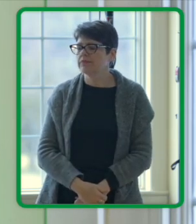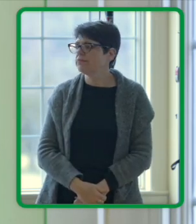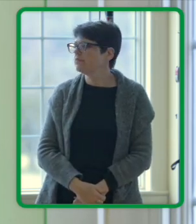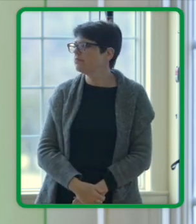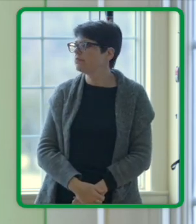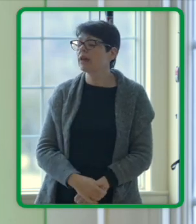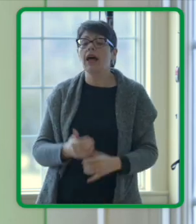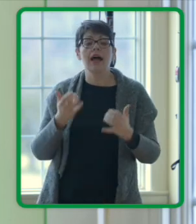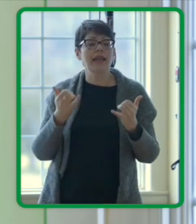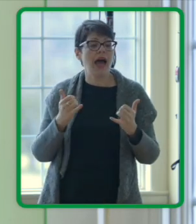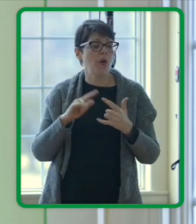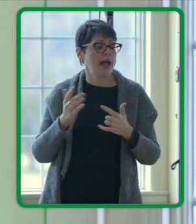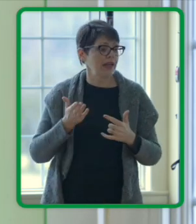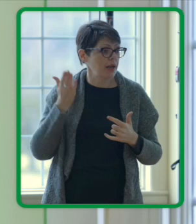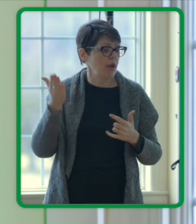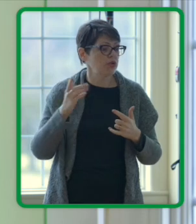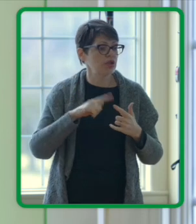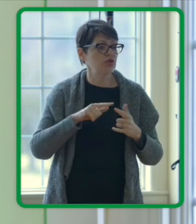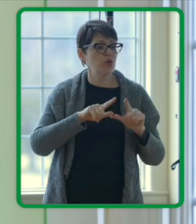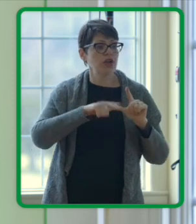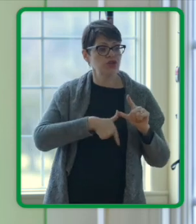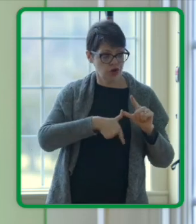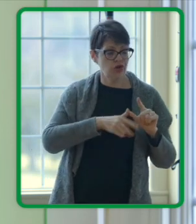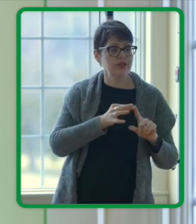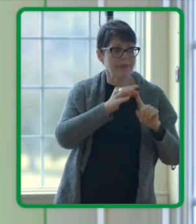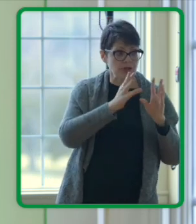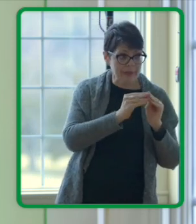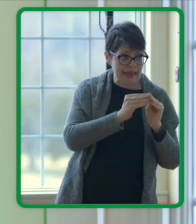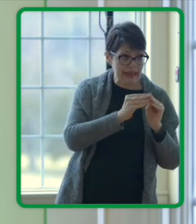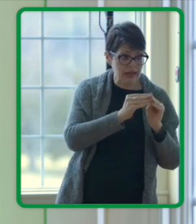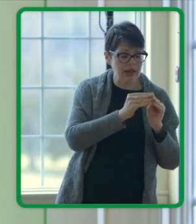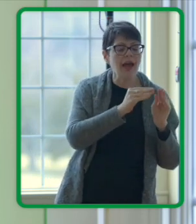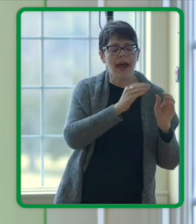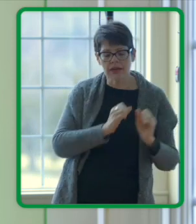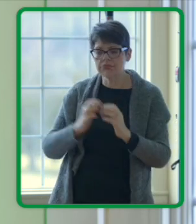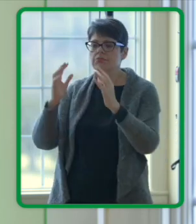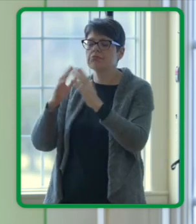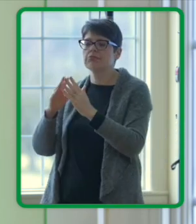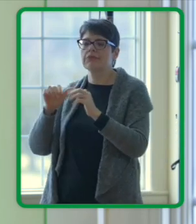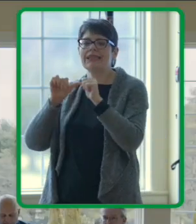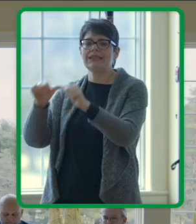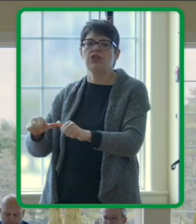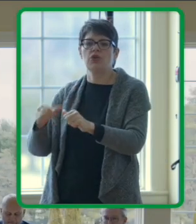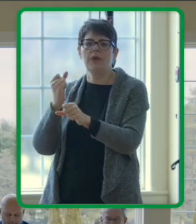And now may I have a motion to adjourn that special meeting and reconvene the annual meeting?